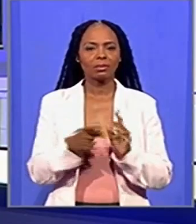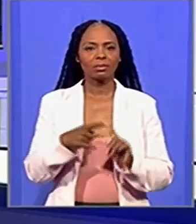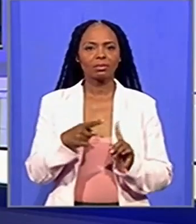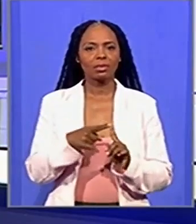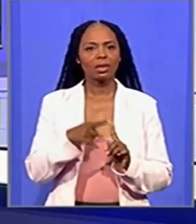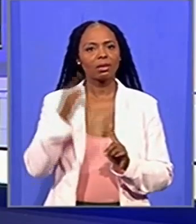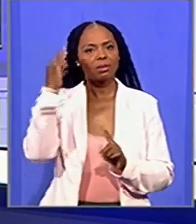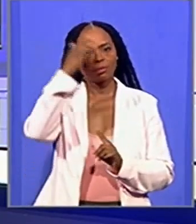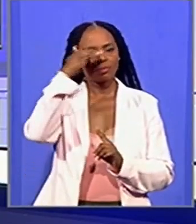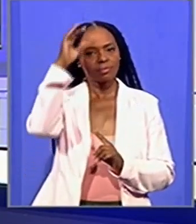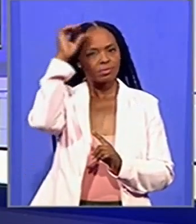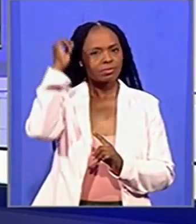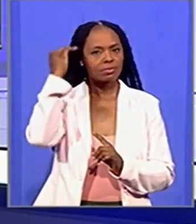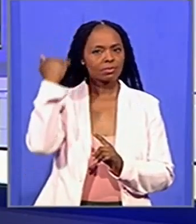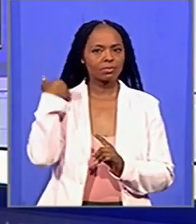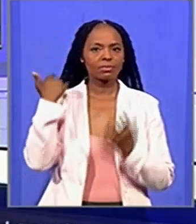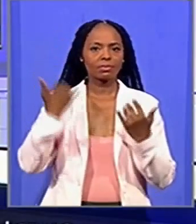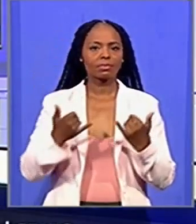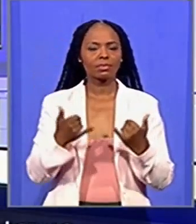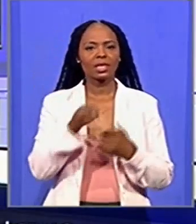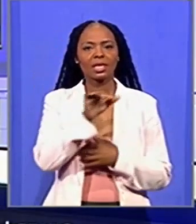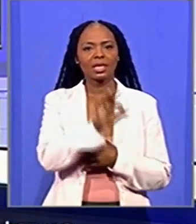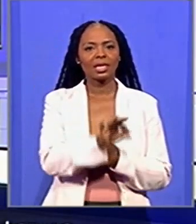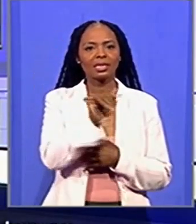le gakotse letsholo la matsatsi a